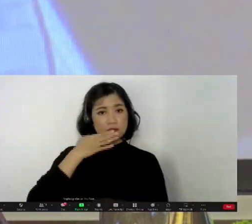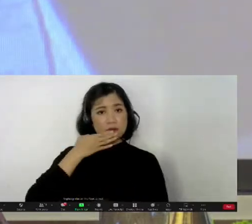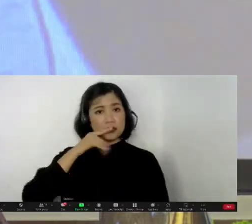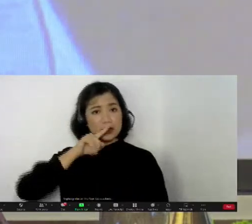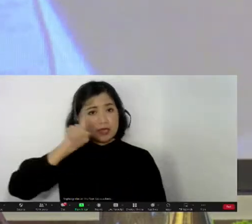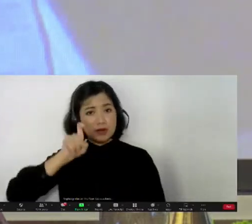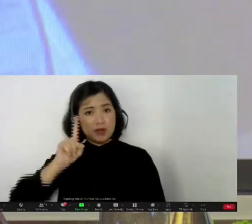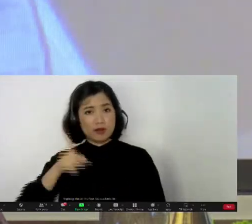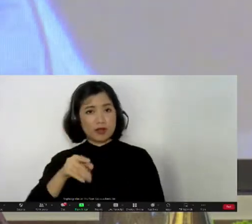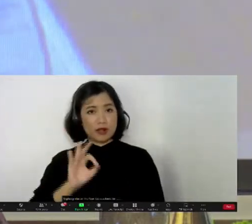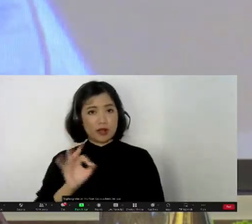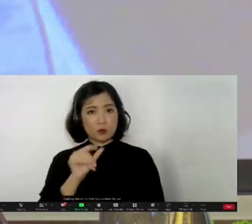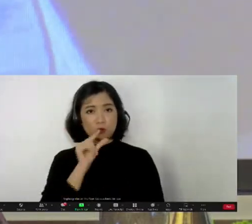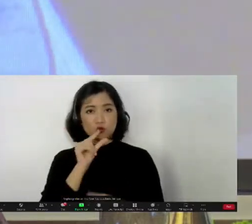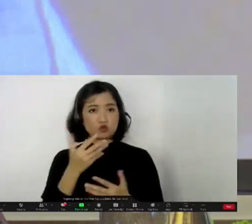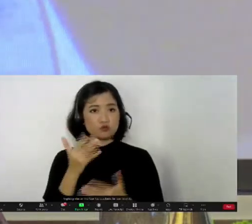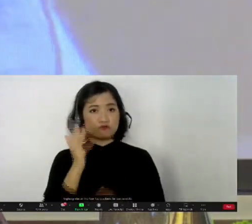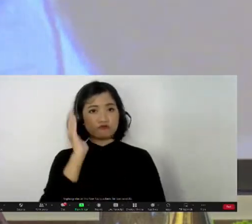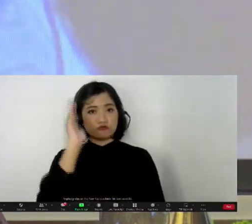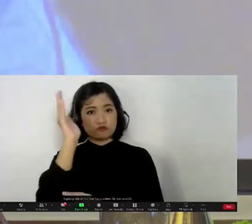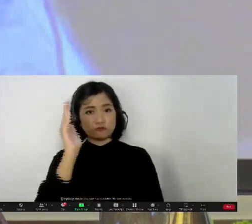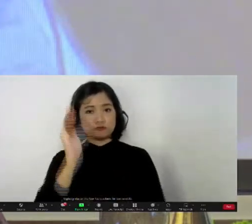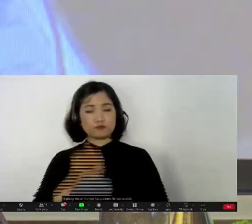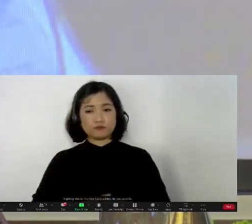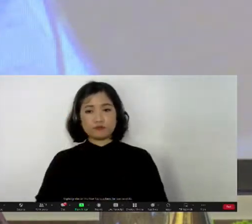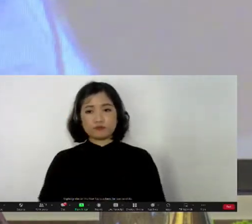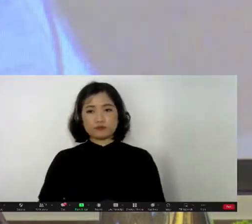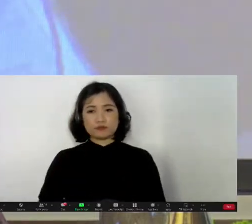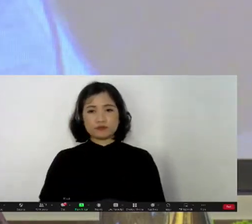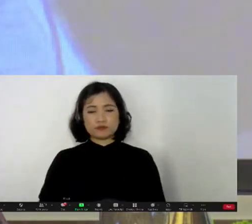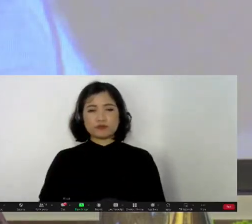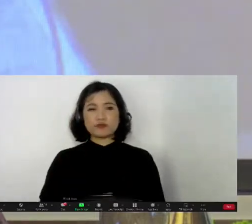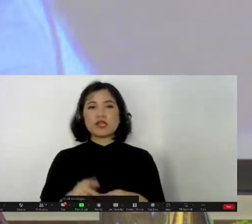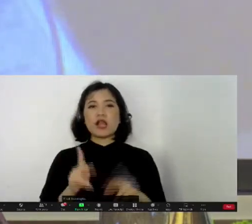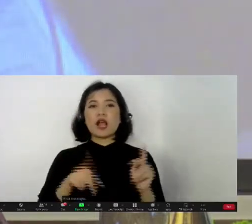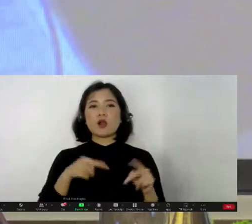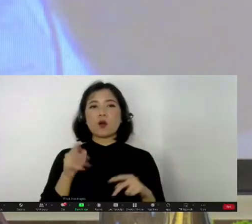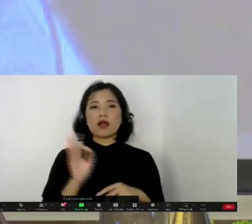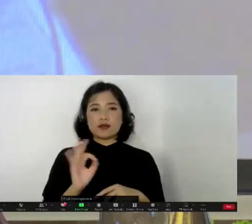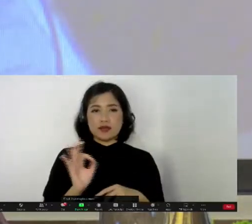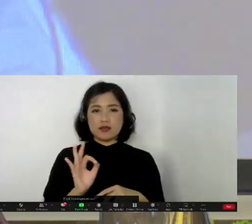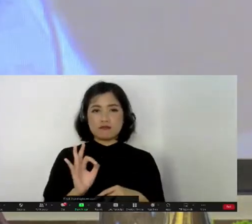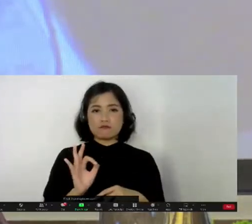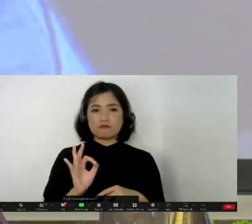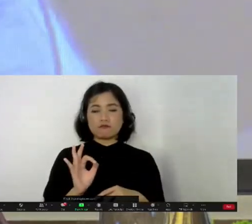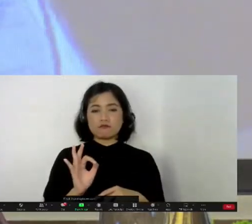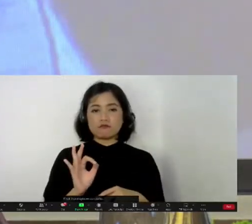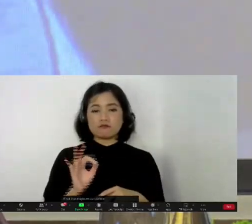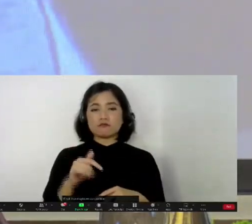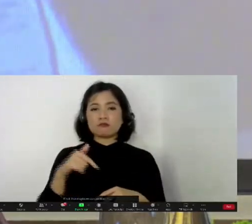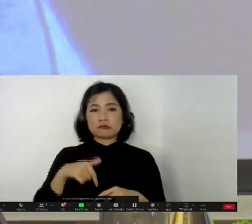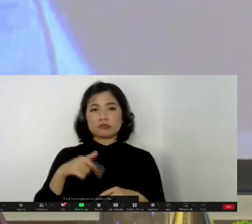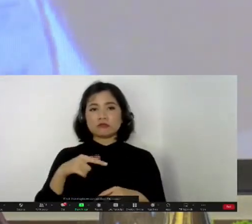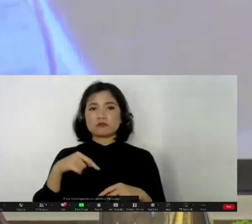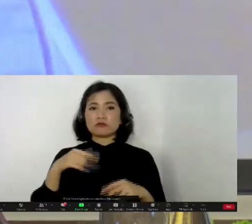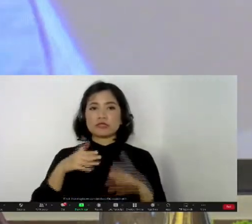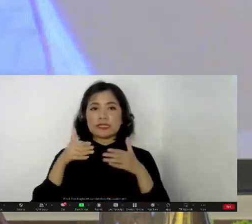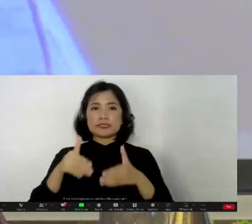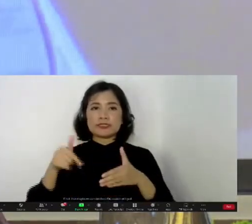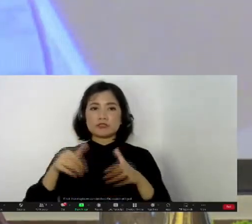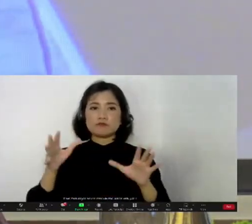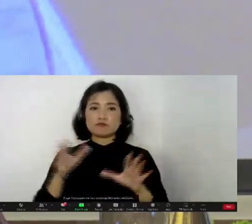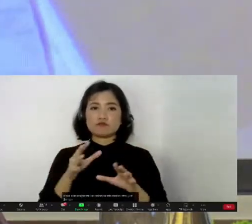for our panelists? If not, then maybe we can conclude this session with just like